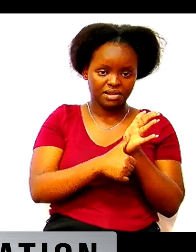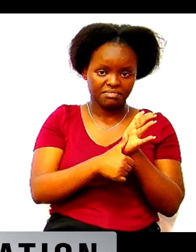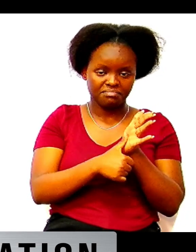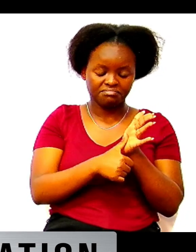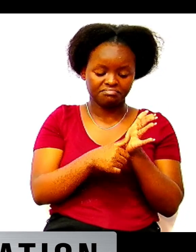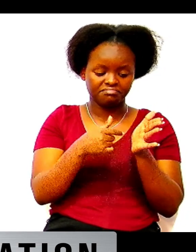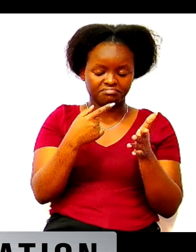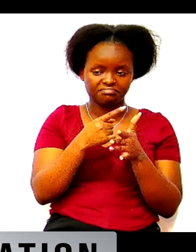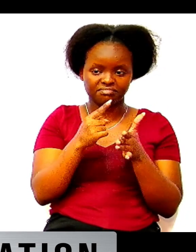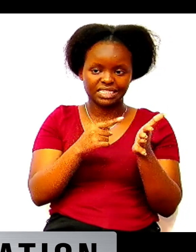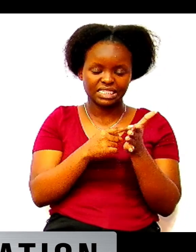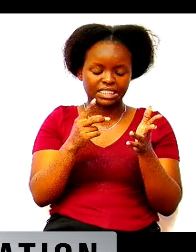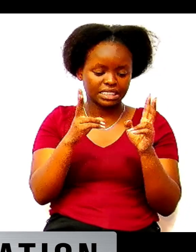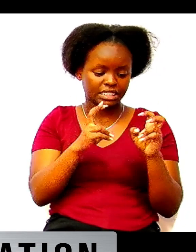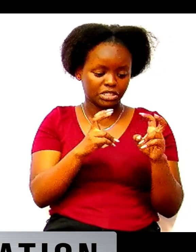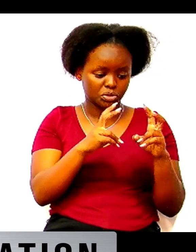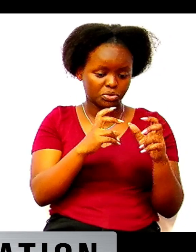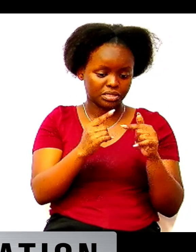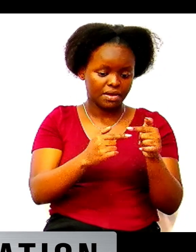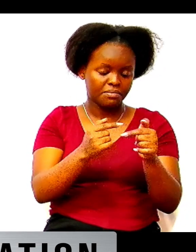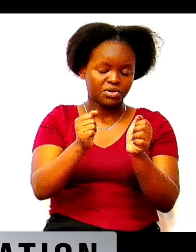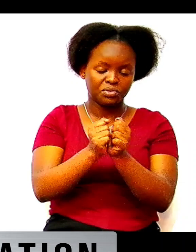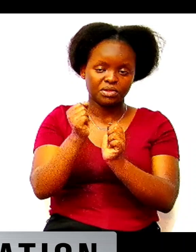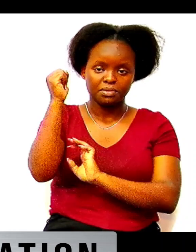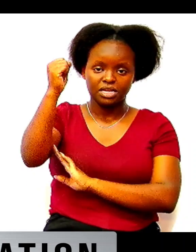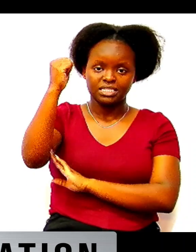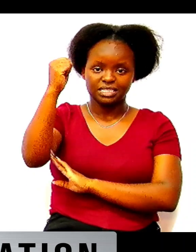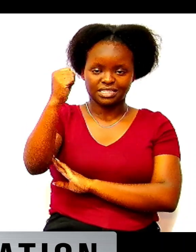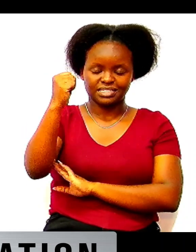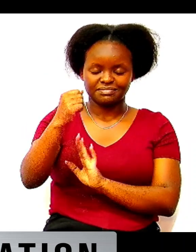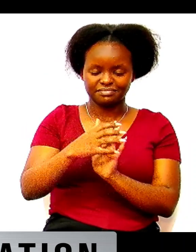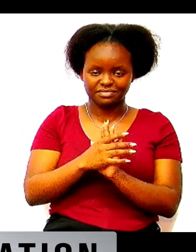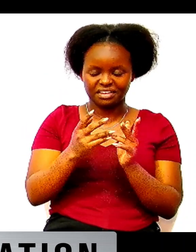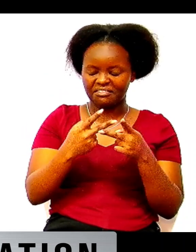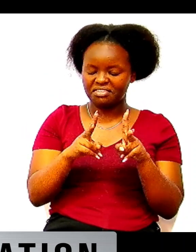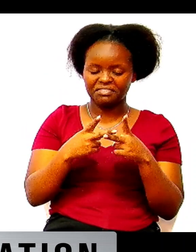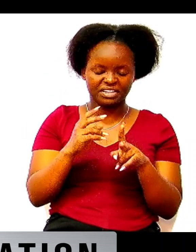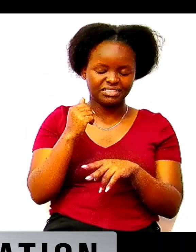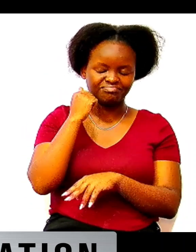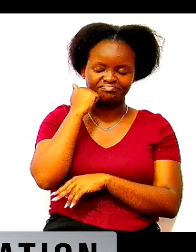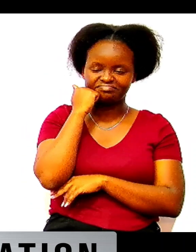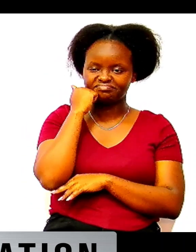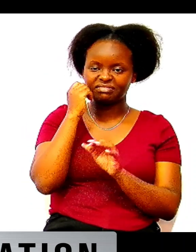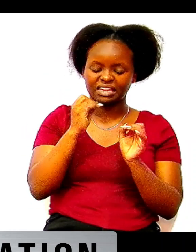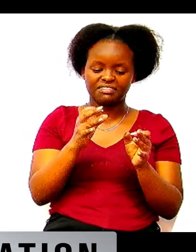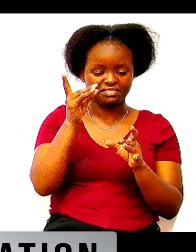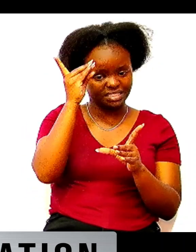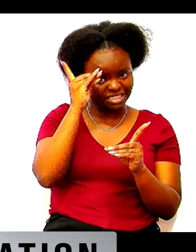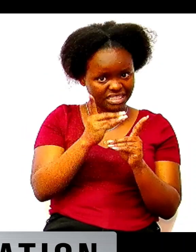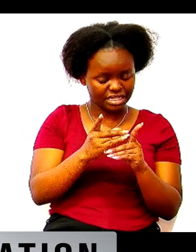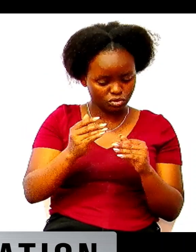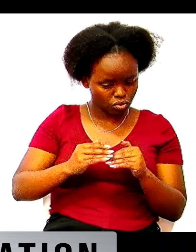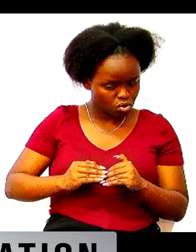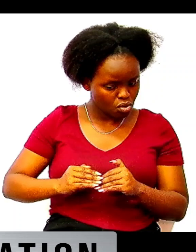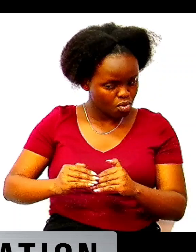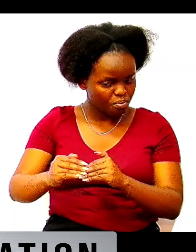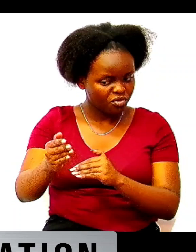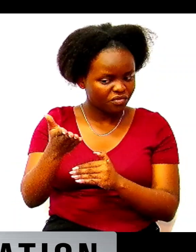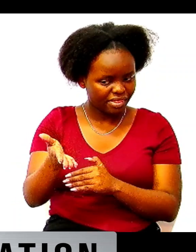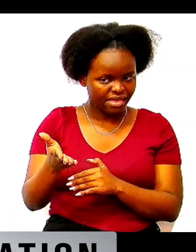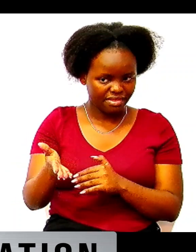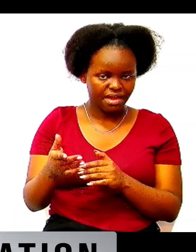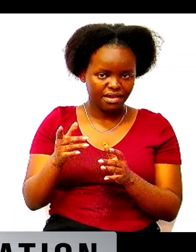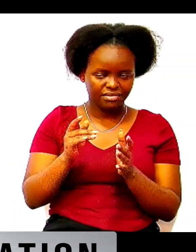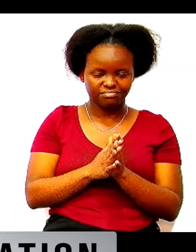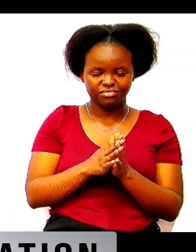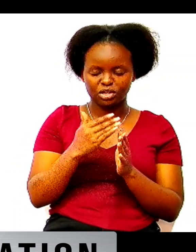kind of issues coming with politics, Jonah. It's very unfortunate if we begin to descend towards there. Jonah, I would